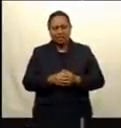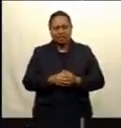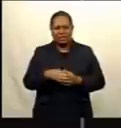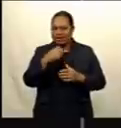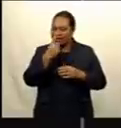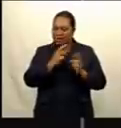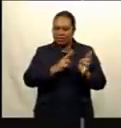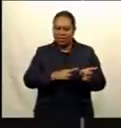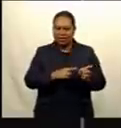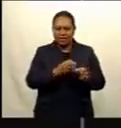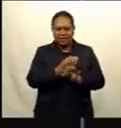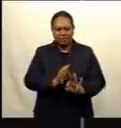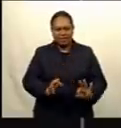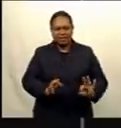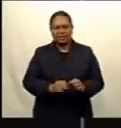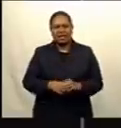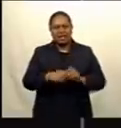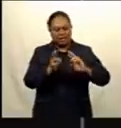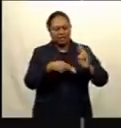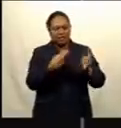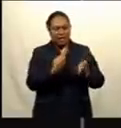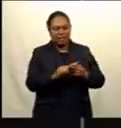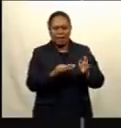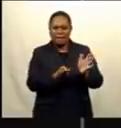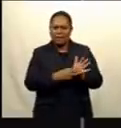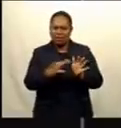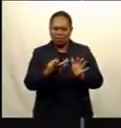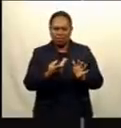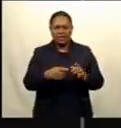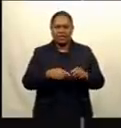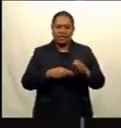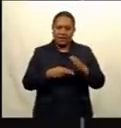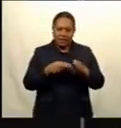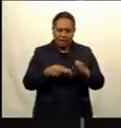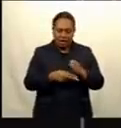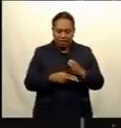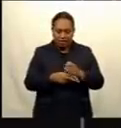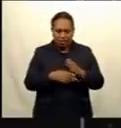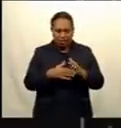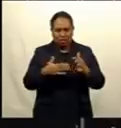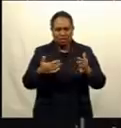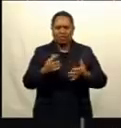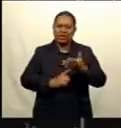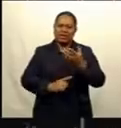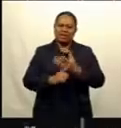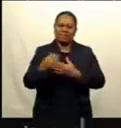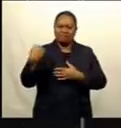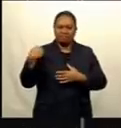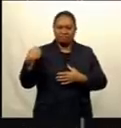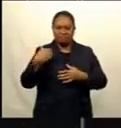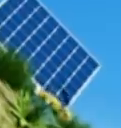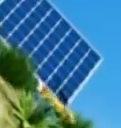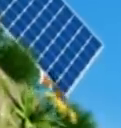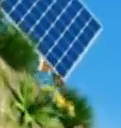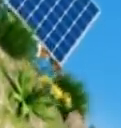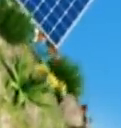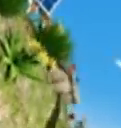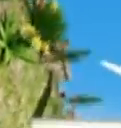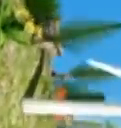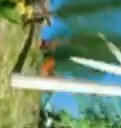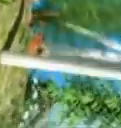been living in Tonguru Navua for decades, are losing their traditional burial site due to climate change. Kritika Kumar reports.